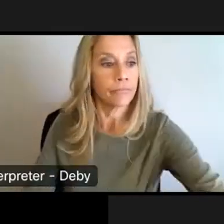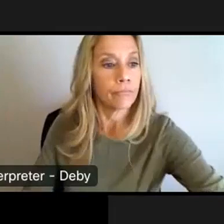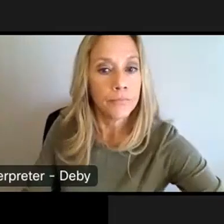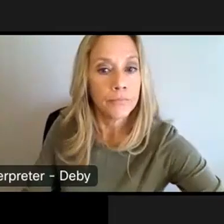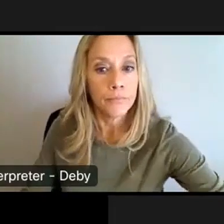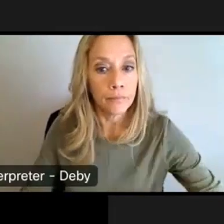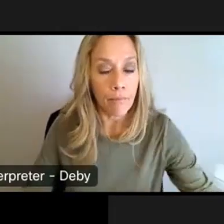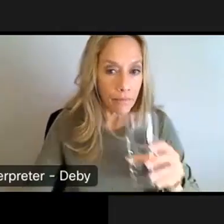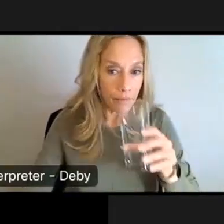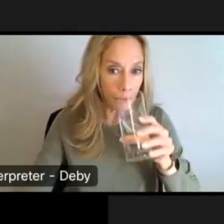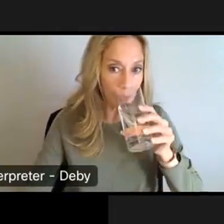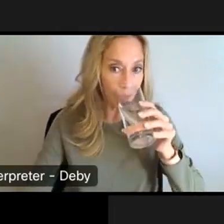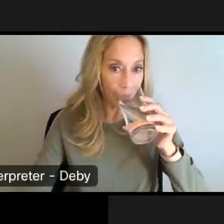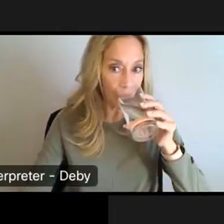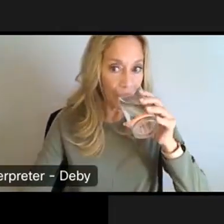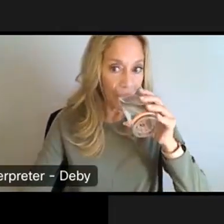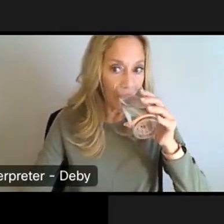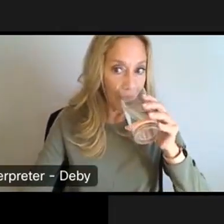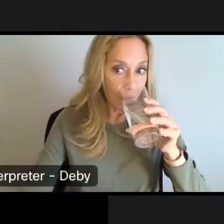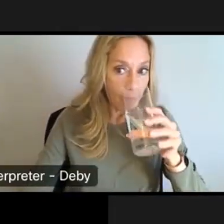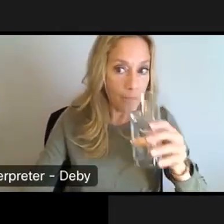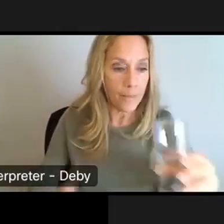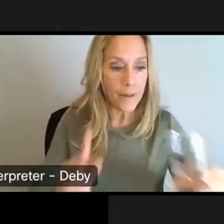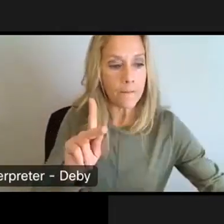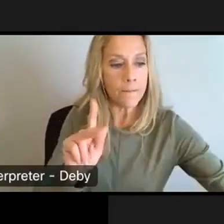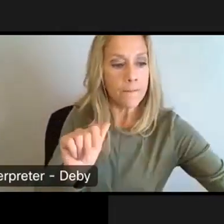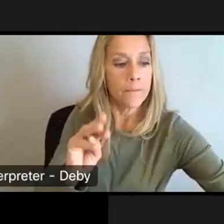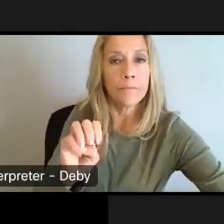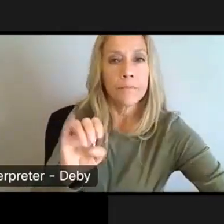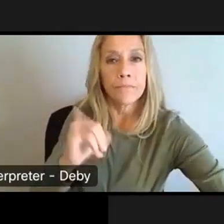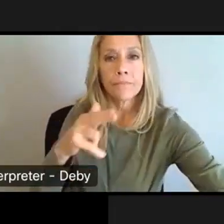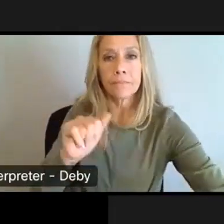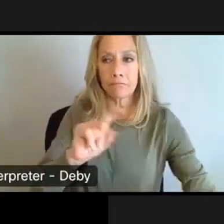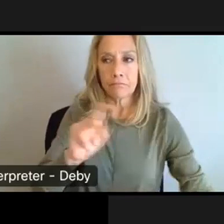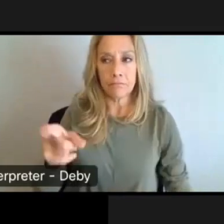I'll have Kamisha do it. Okay, all right. Thanks. Thank you.